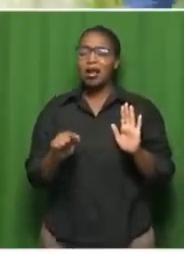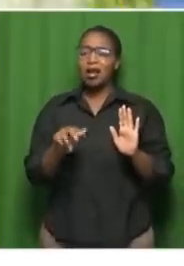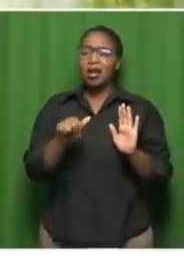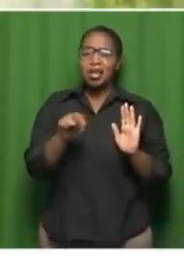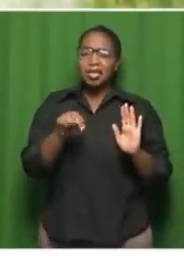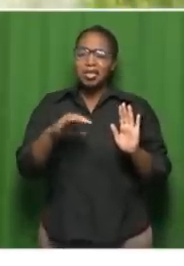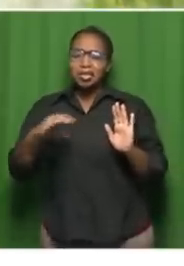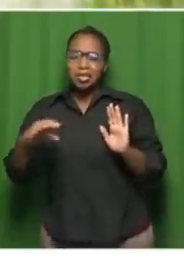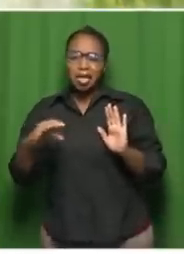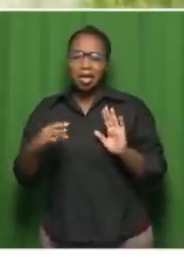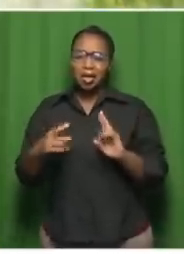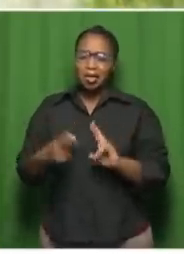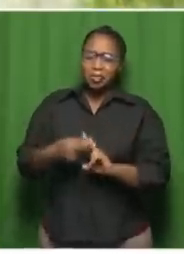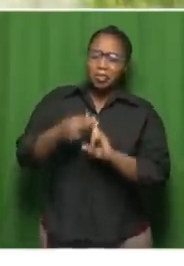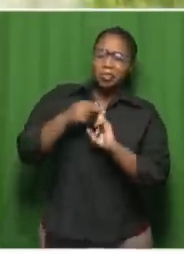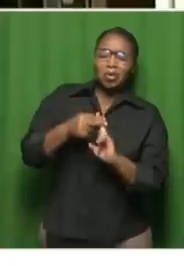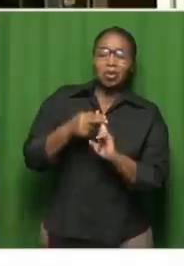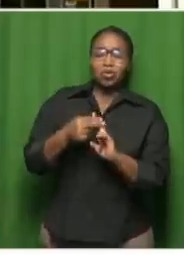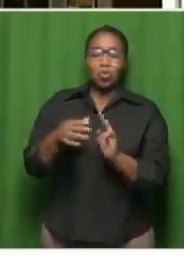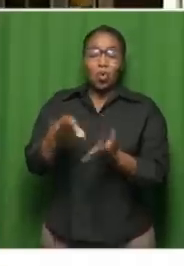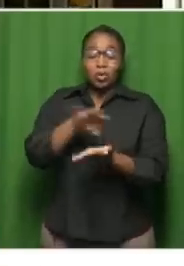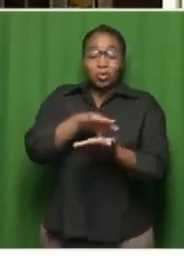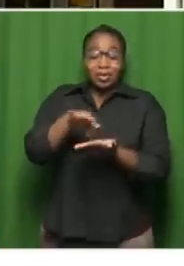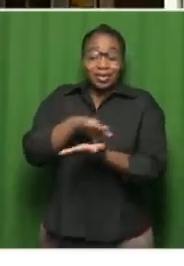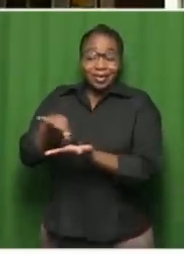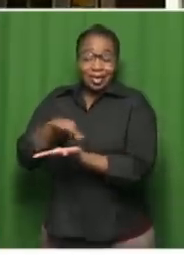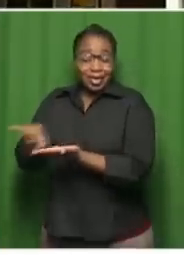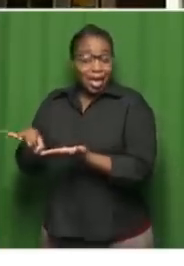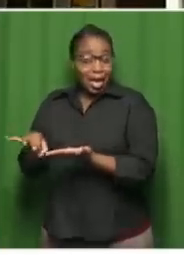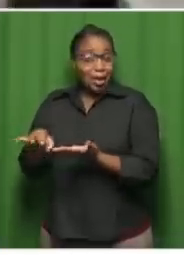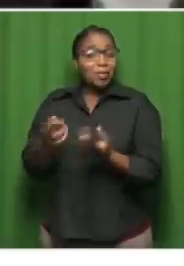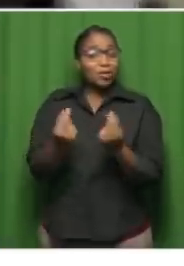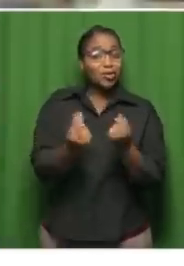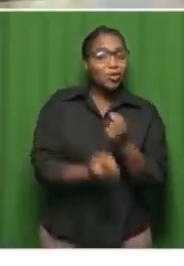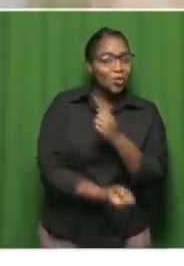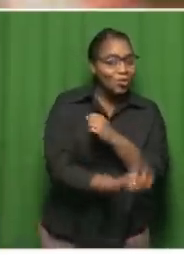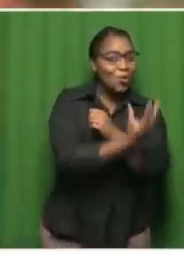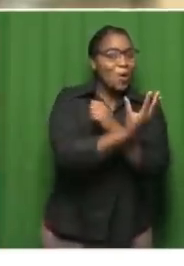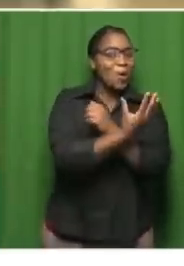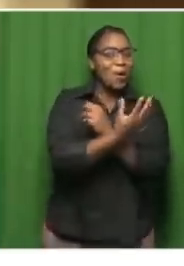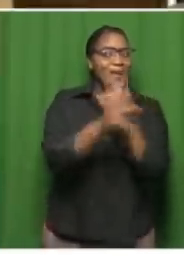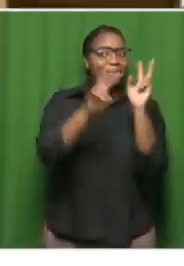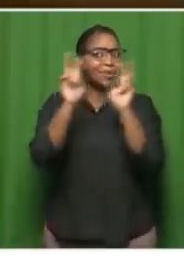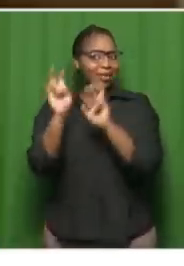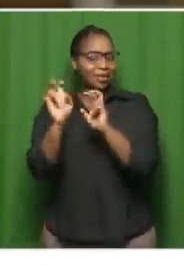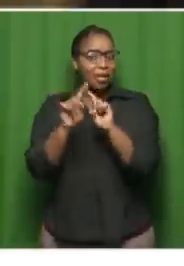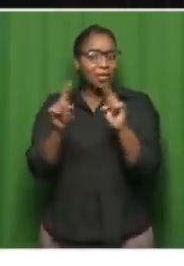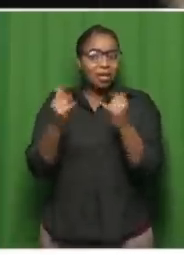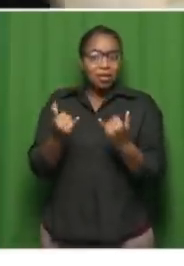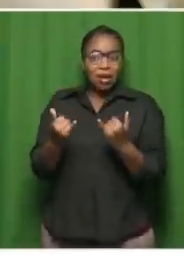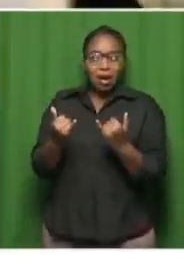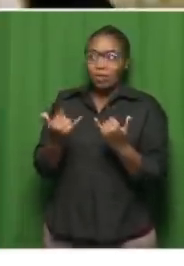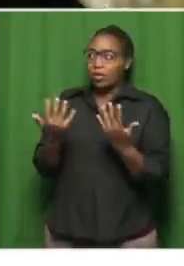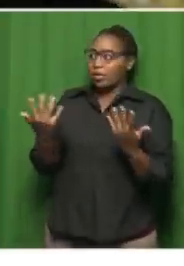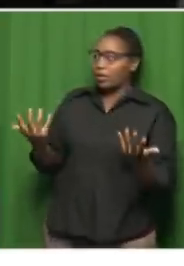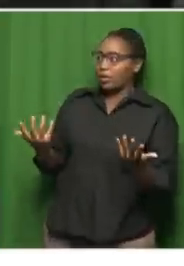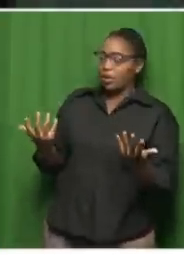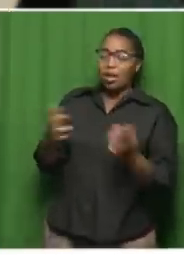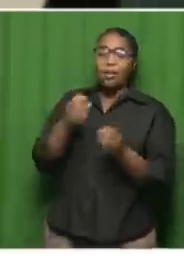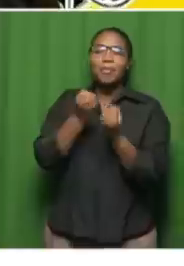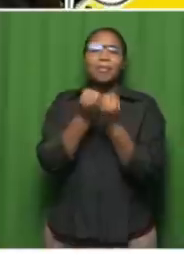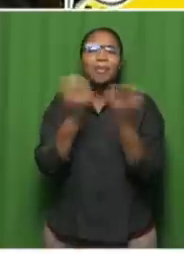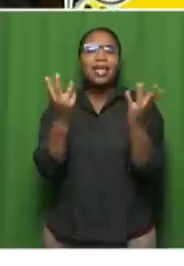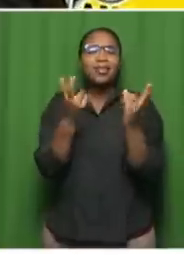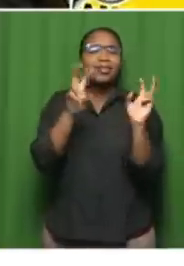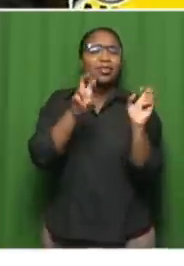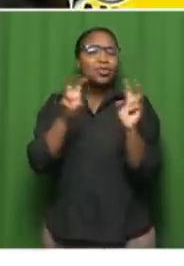and, you know, we're going to clean up. Now, he goes in with so much hanging over him. I mean, whether we talk about the